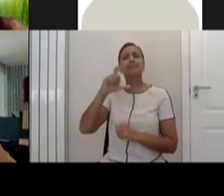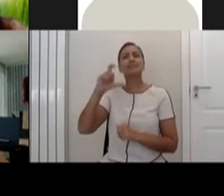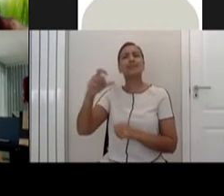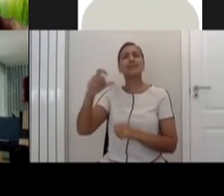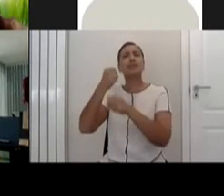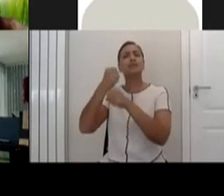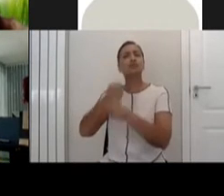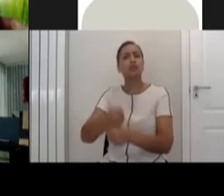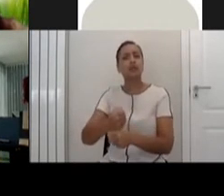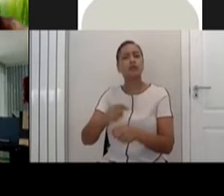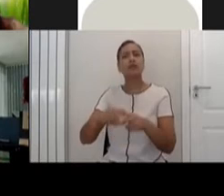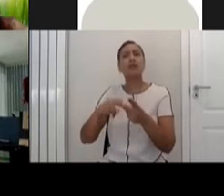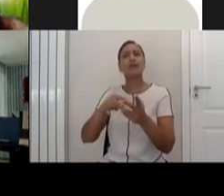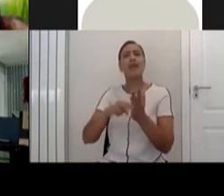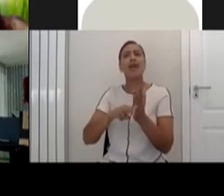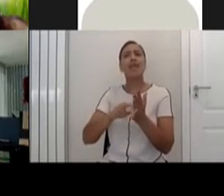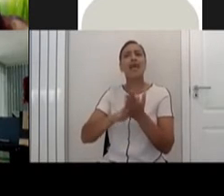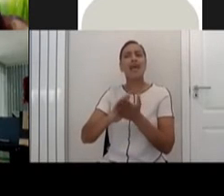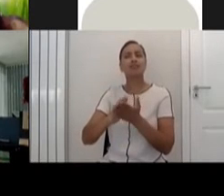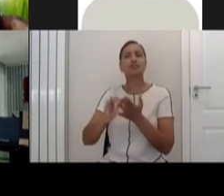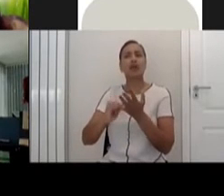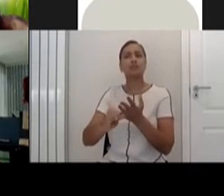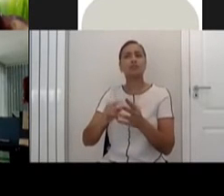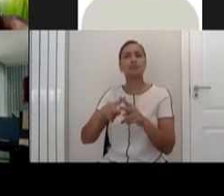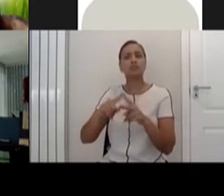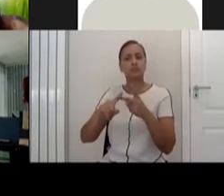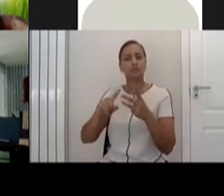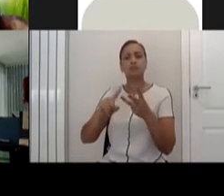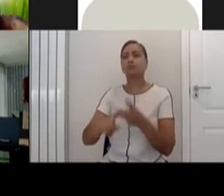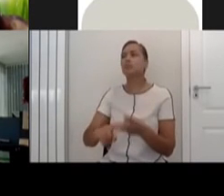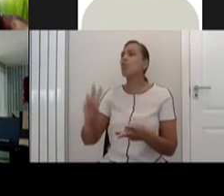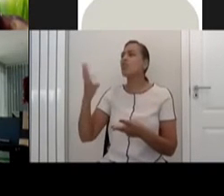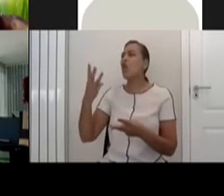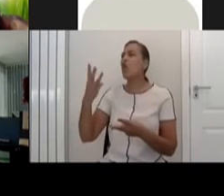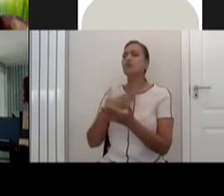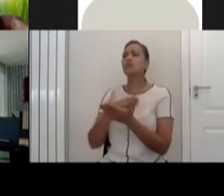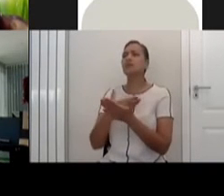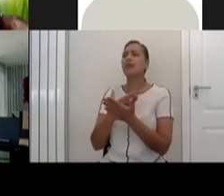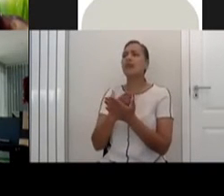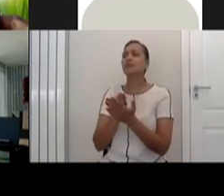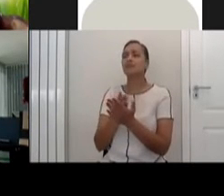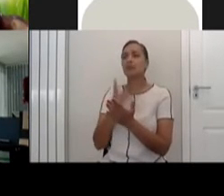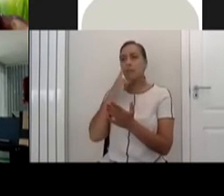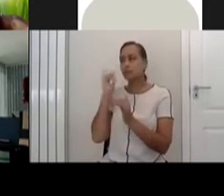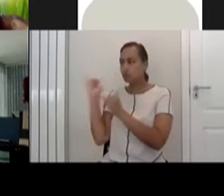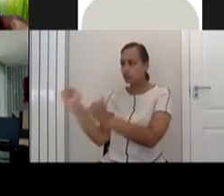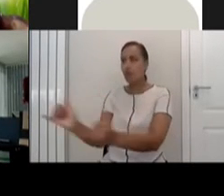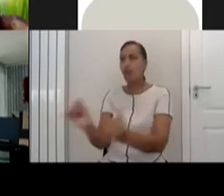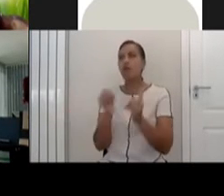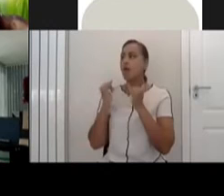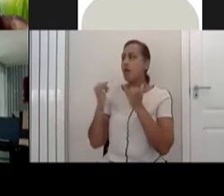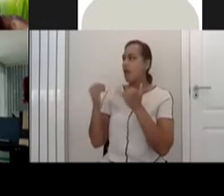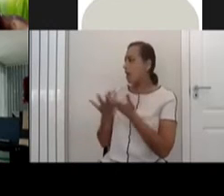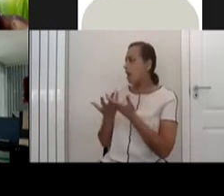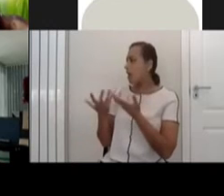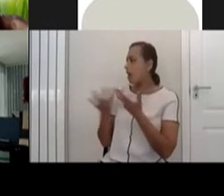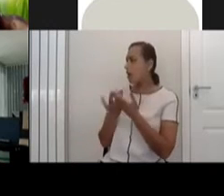CCG, the NHS, and also the third sector, to look at how we are